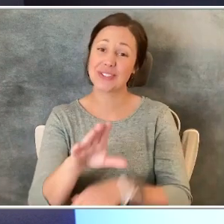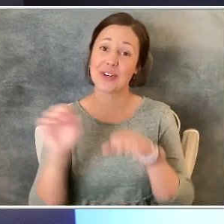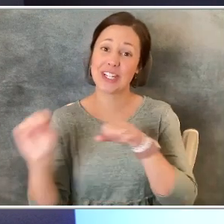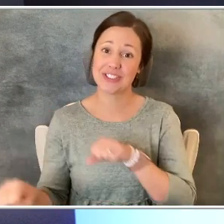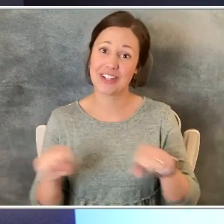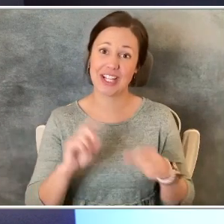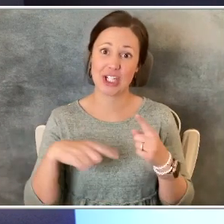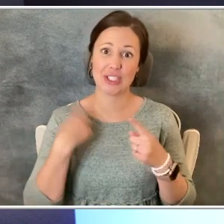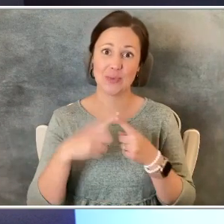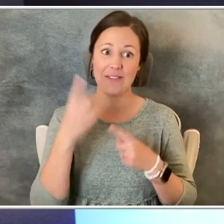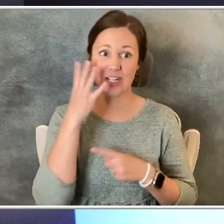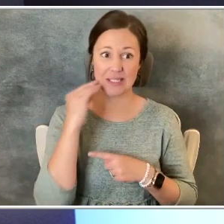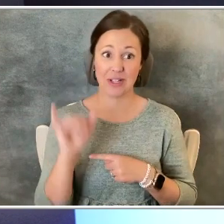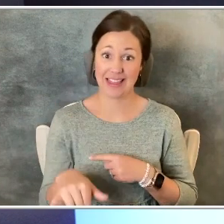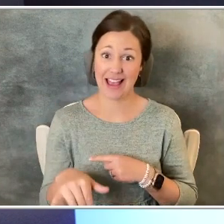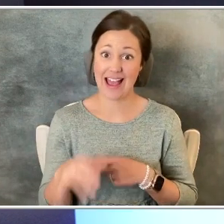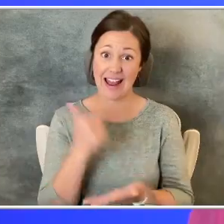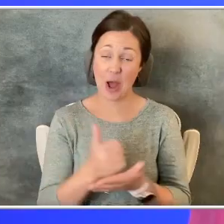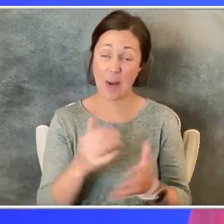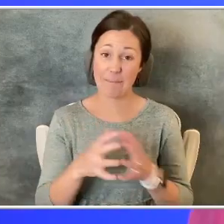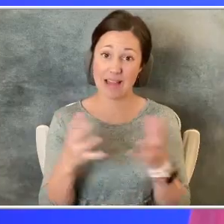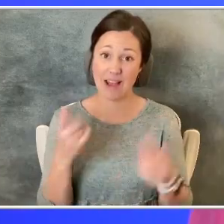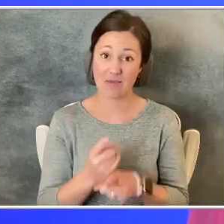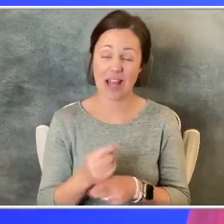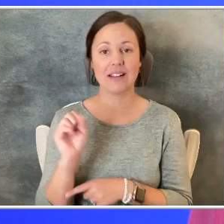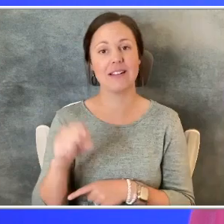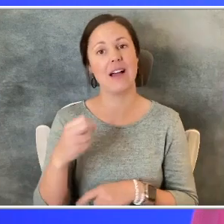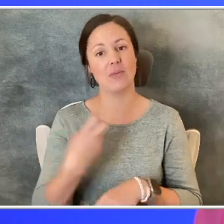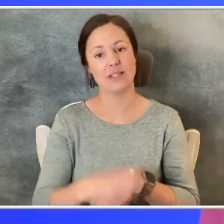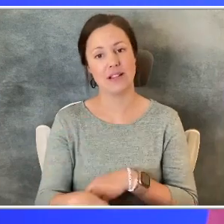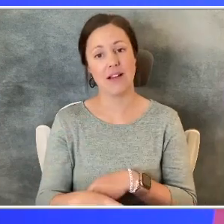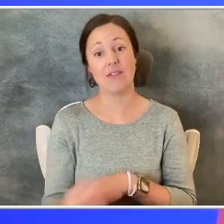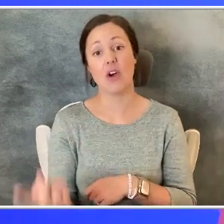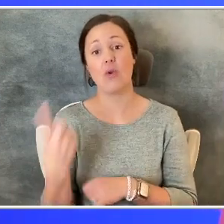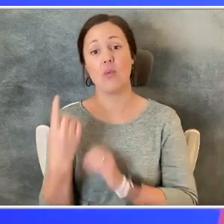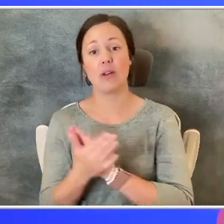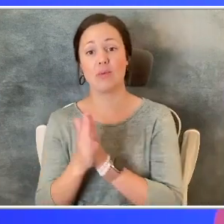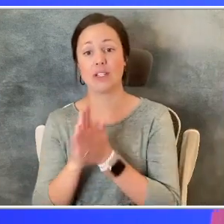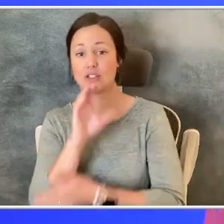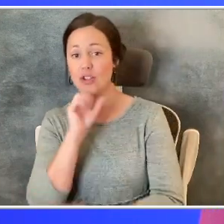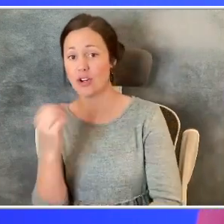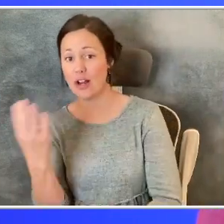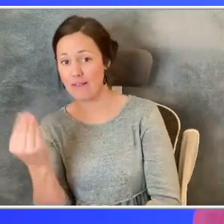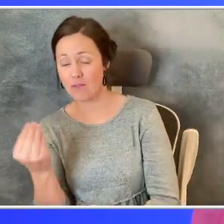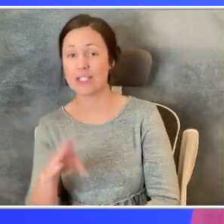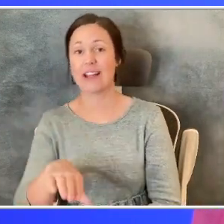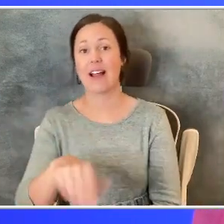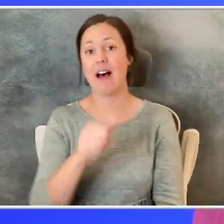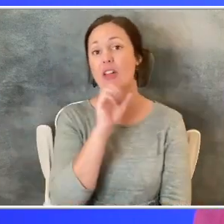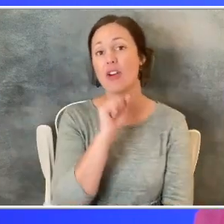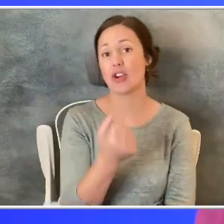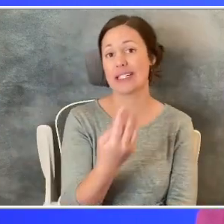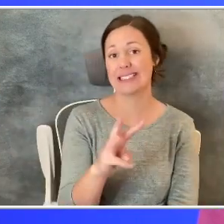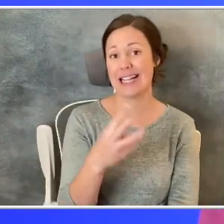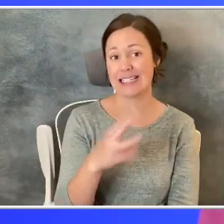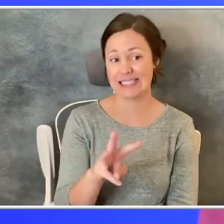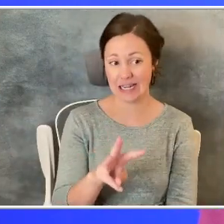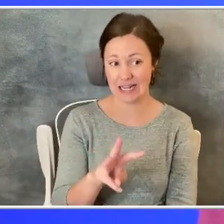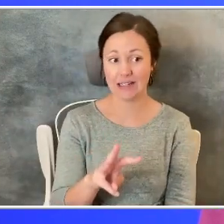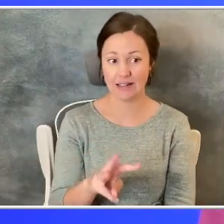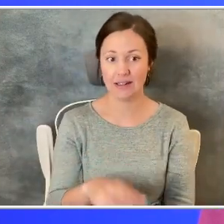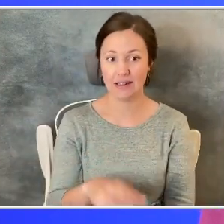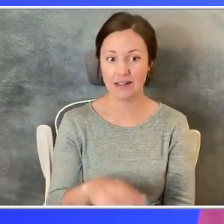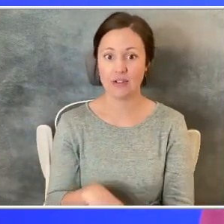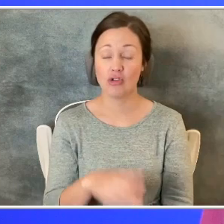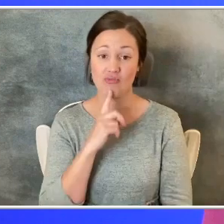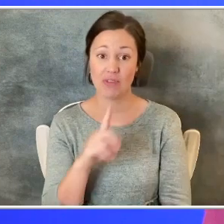this. It was tough. I mean, one was turning 14 and turning 16. So, you know, we're in those years, the